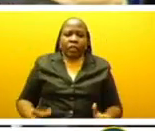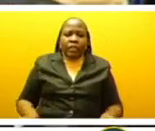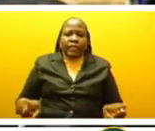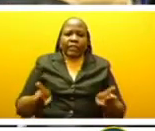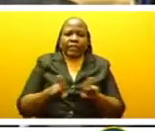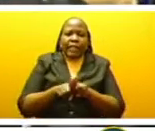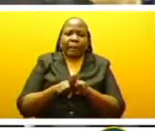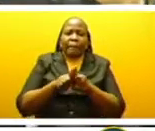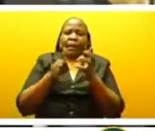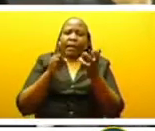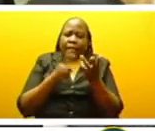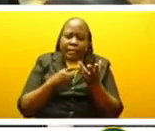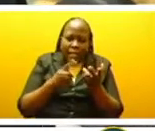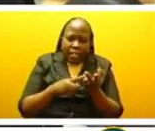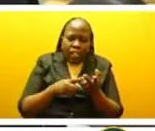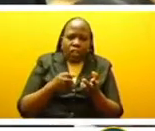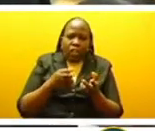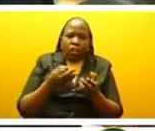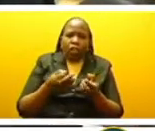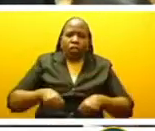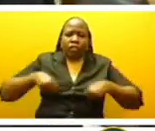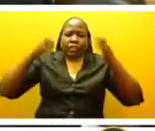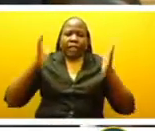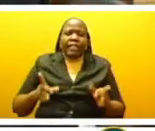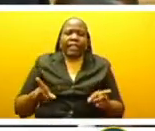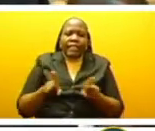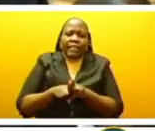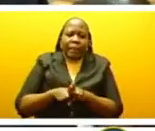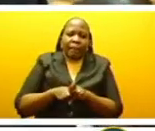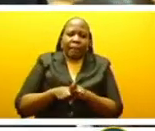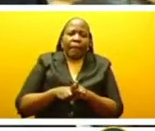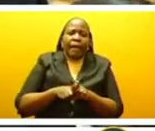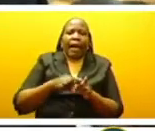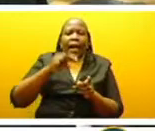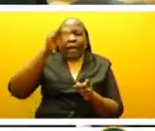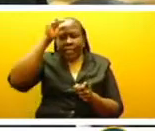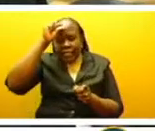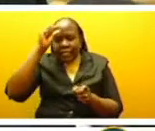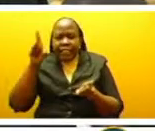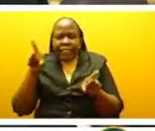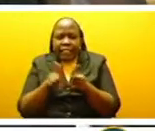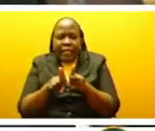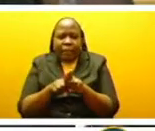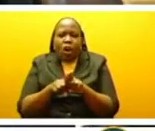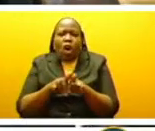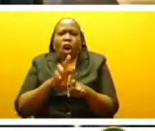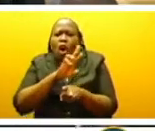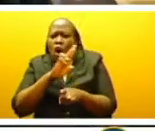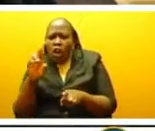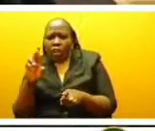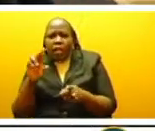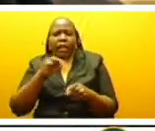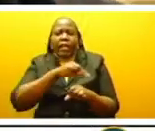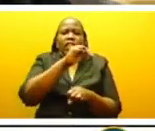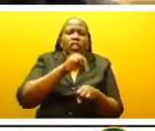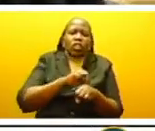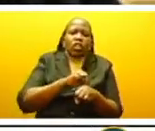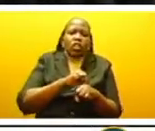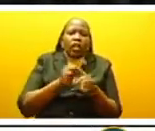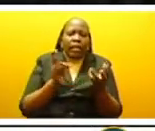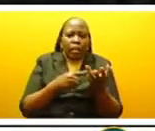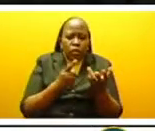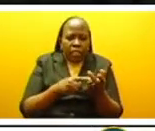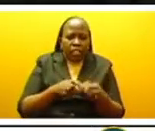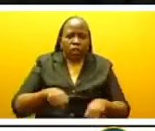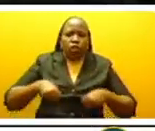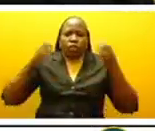an agent of the commission or as a national returning officer in his capacity as chairman. This is how I